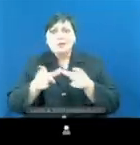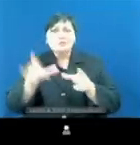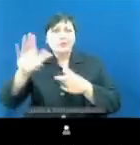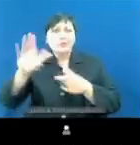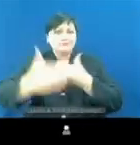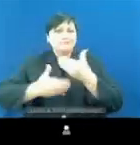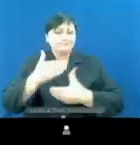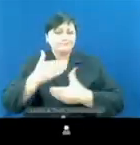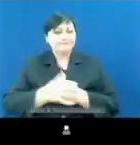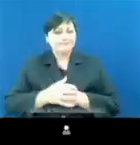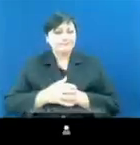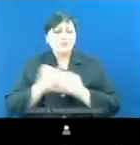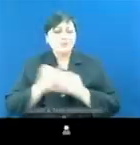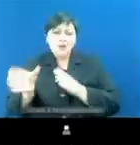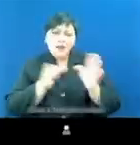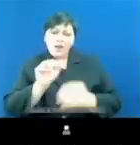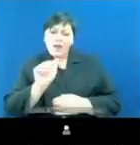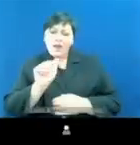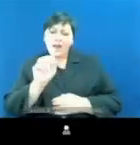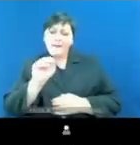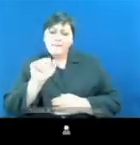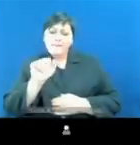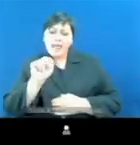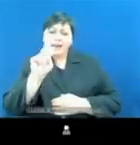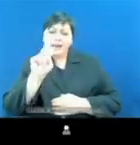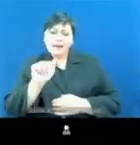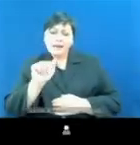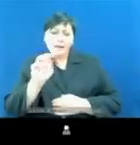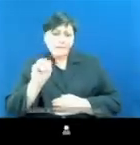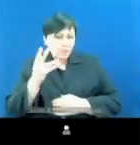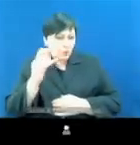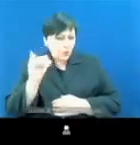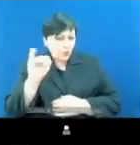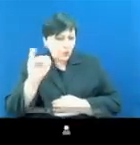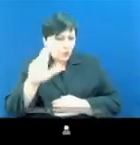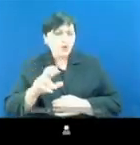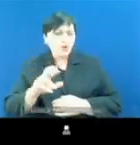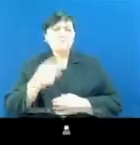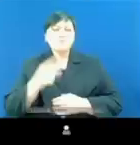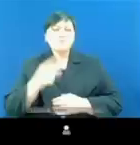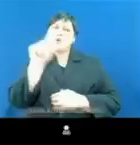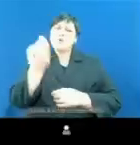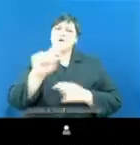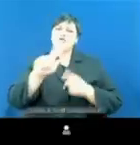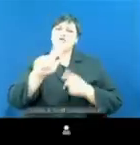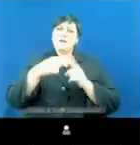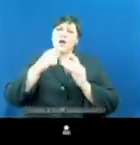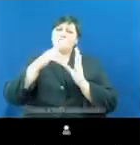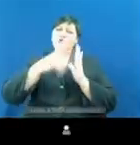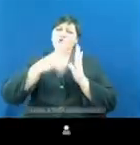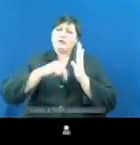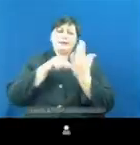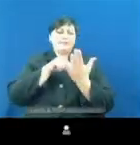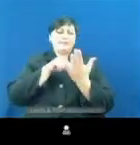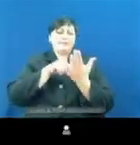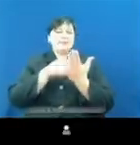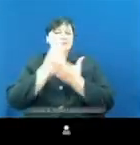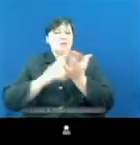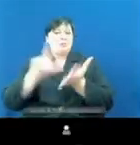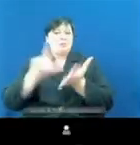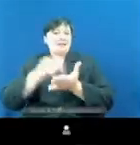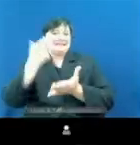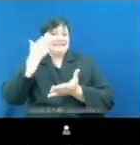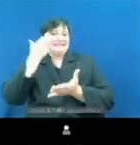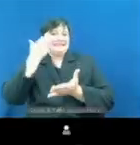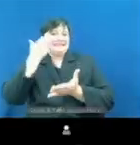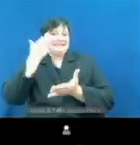And Amanda Mueller. One question I have regarding the readings, some of them were published more recently, but the RID test is from